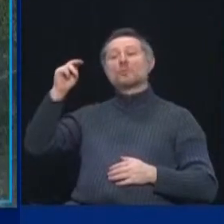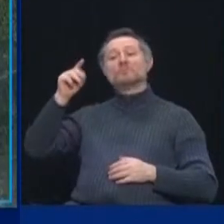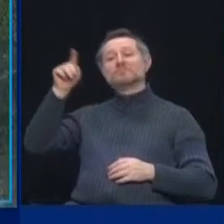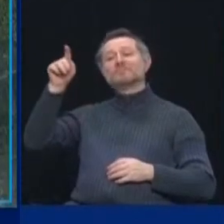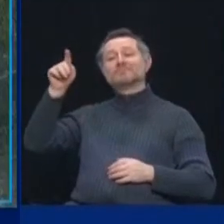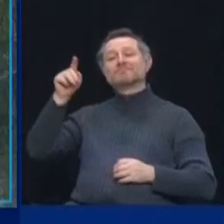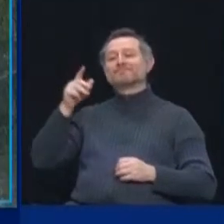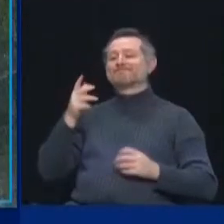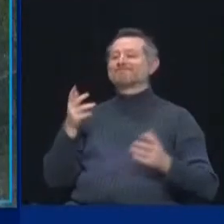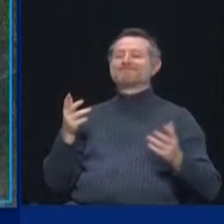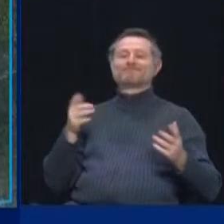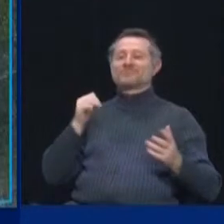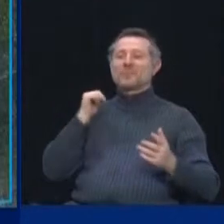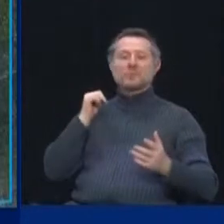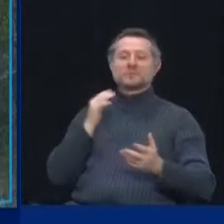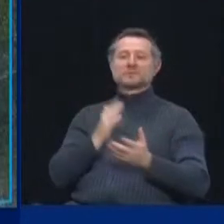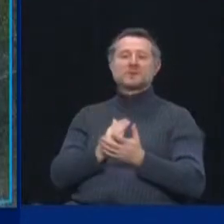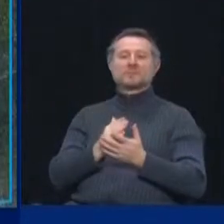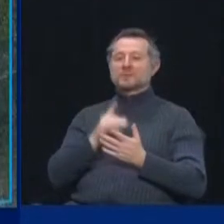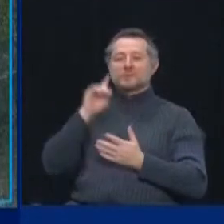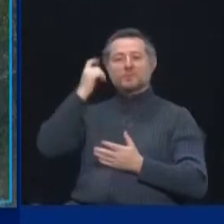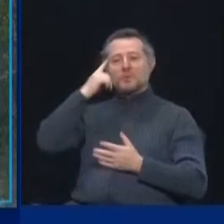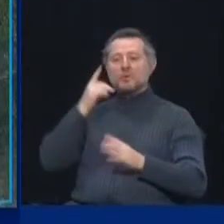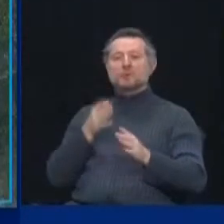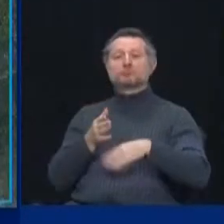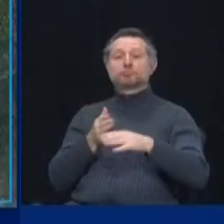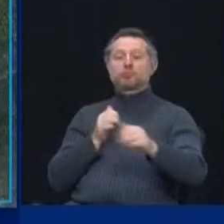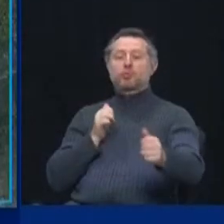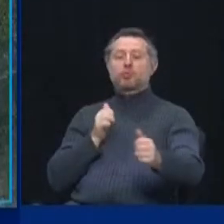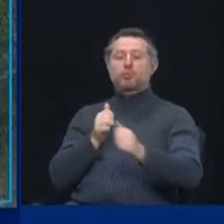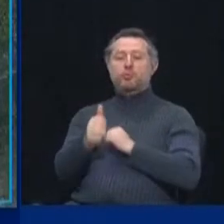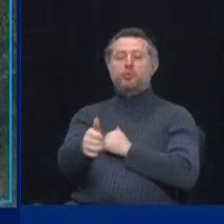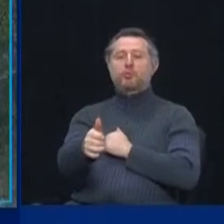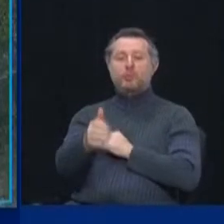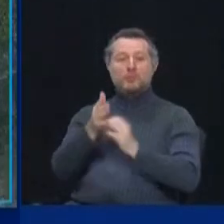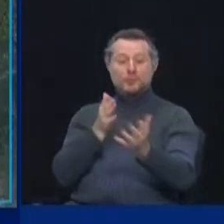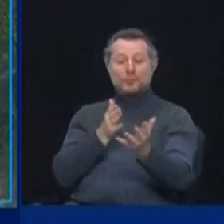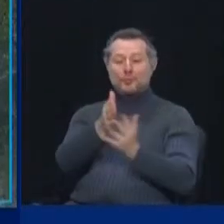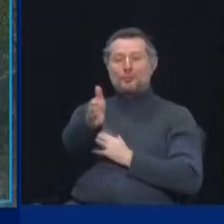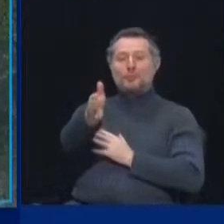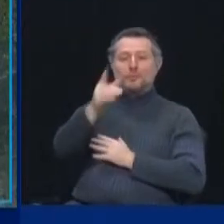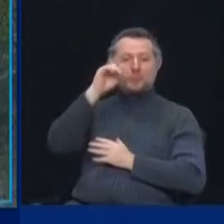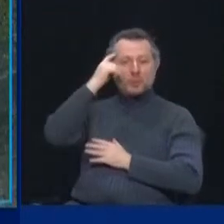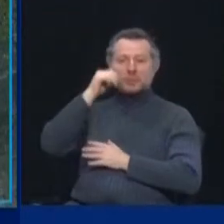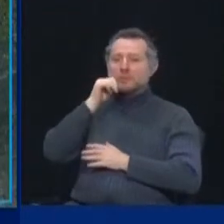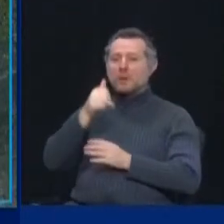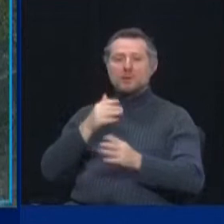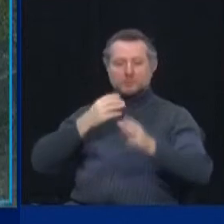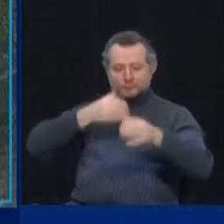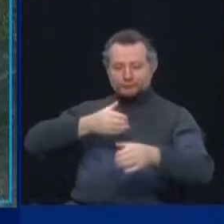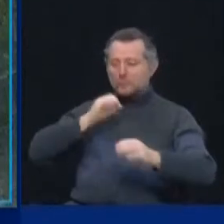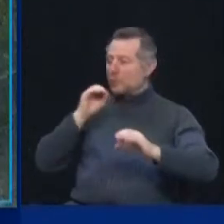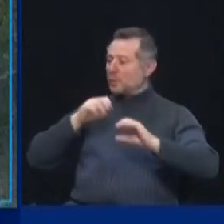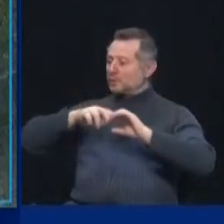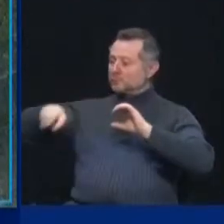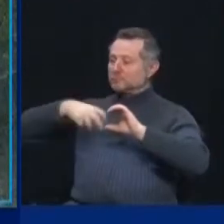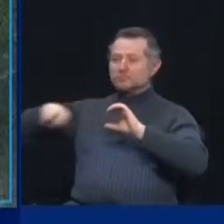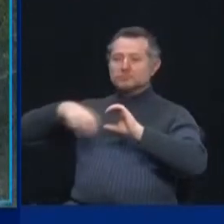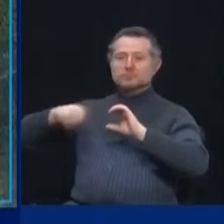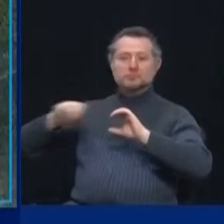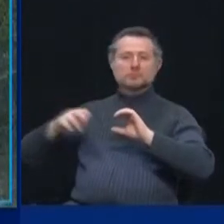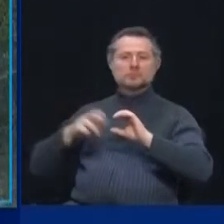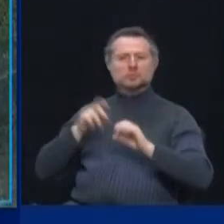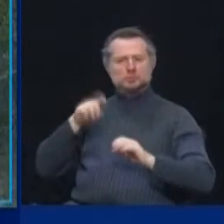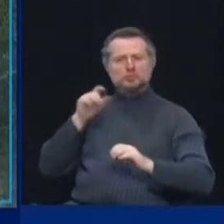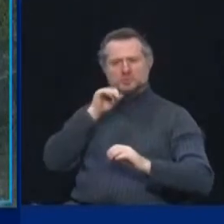Bronx, but it doesn't stop. Why? Why don't we have Metro North